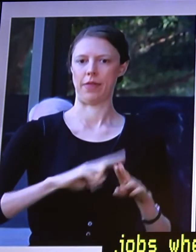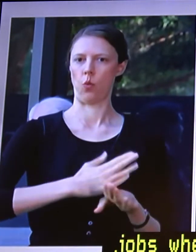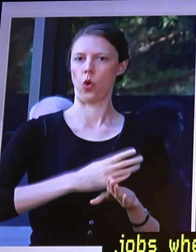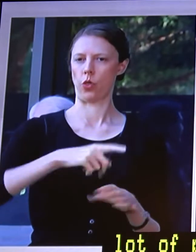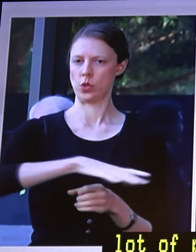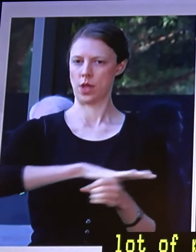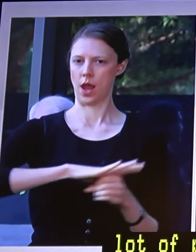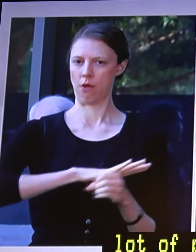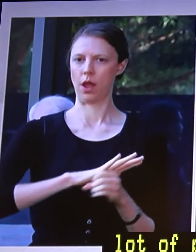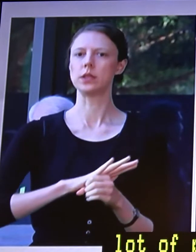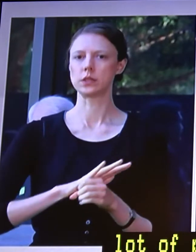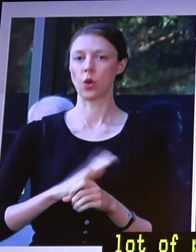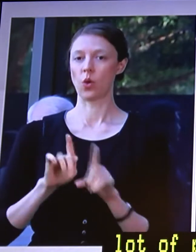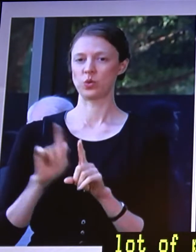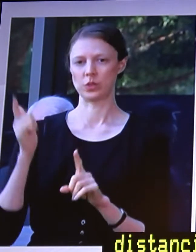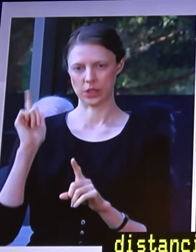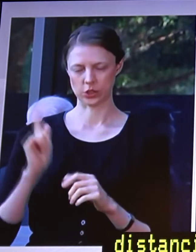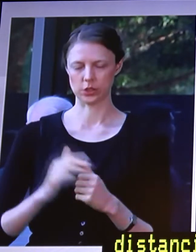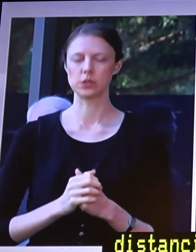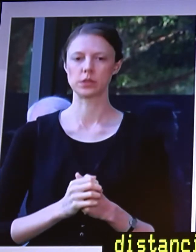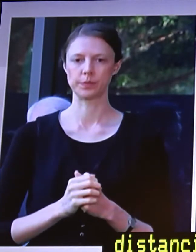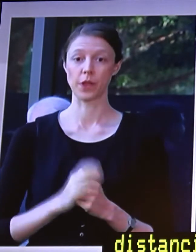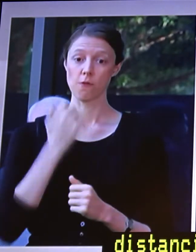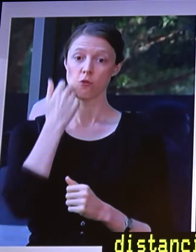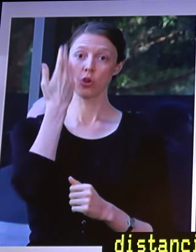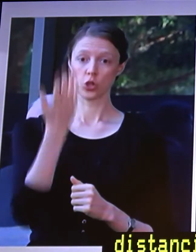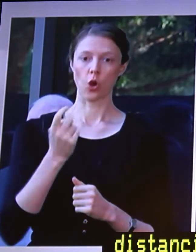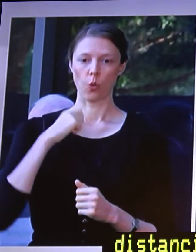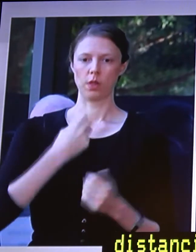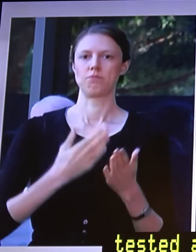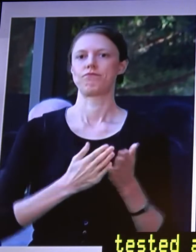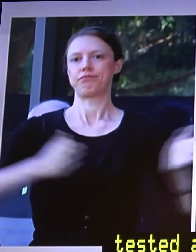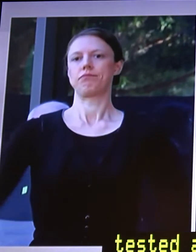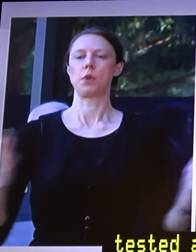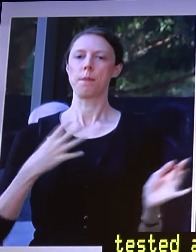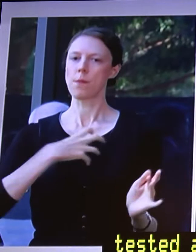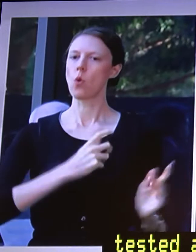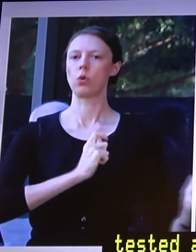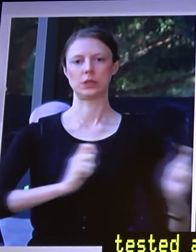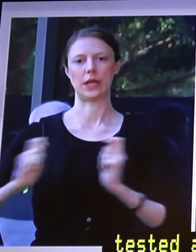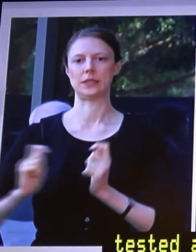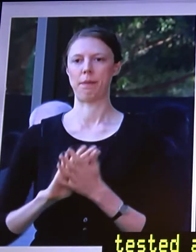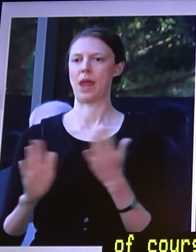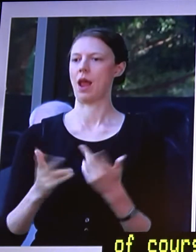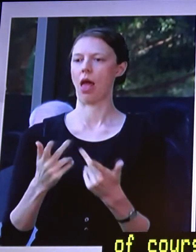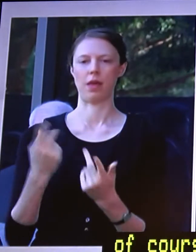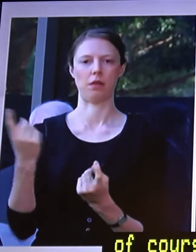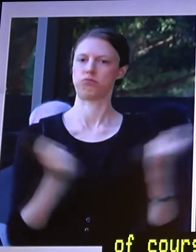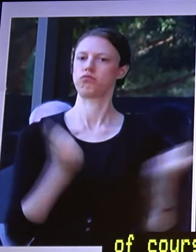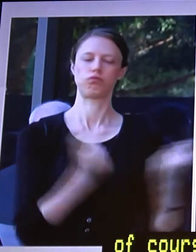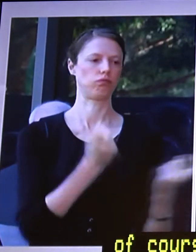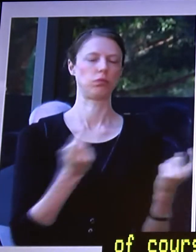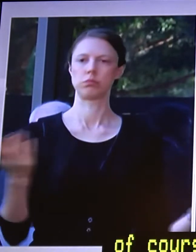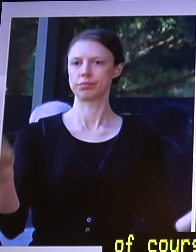in the future, of course, we will see that relaxed even further to the extent where others will be asked to come and get proactively